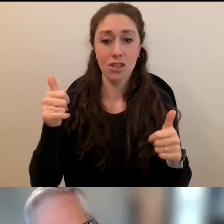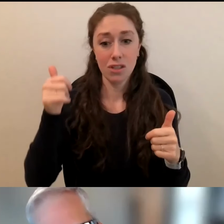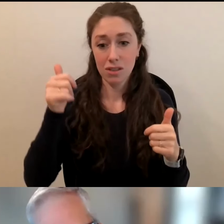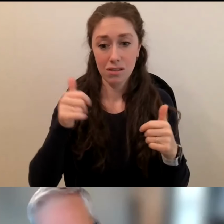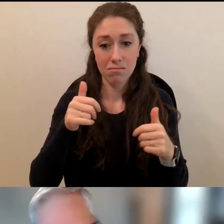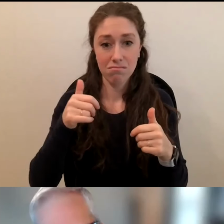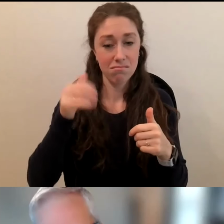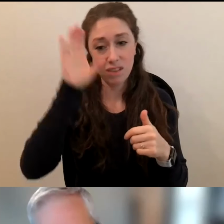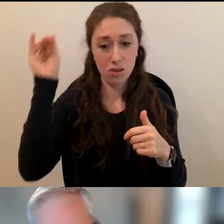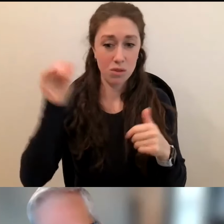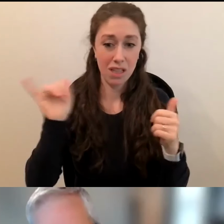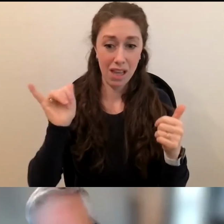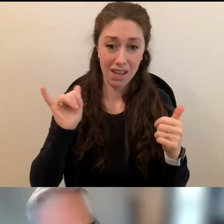Archive.